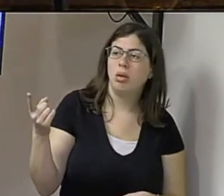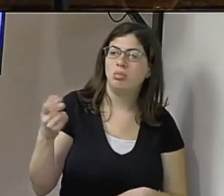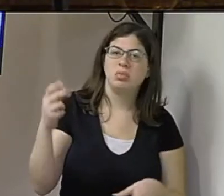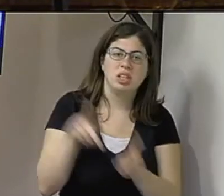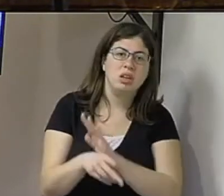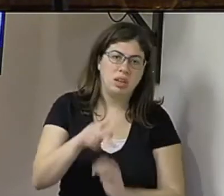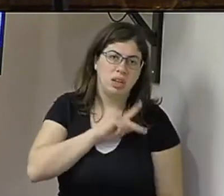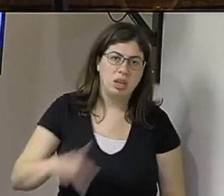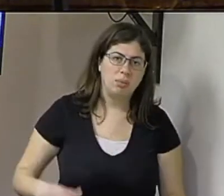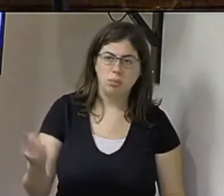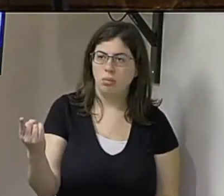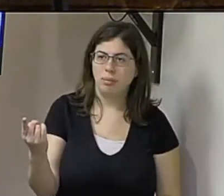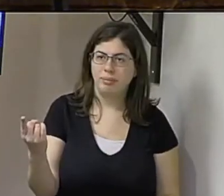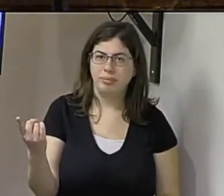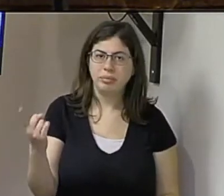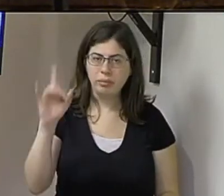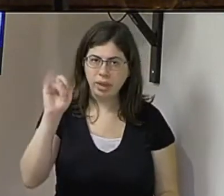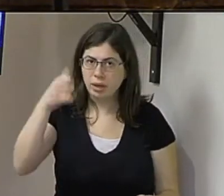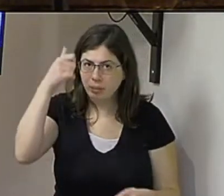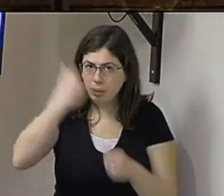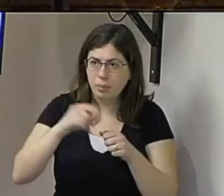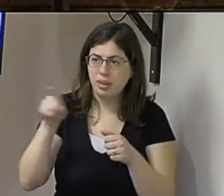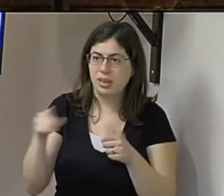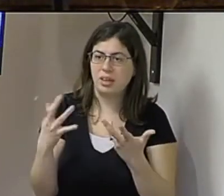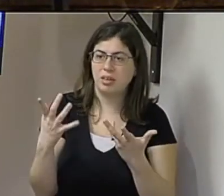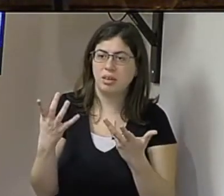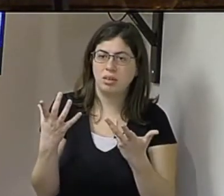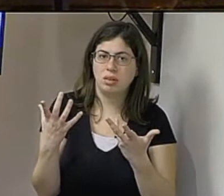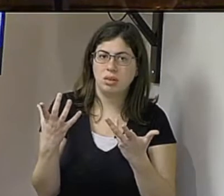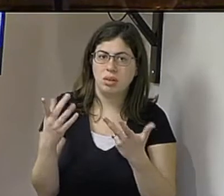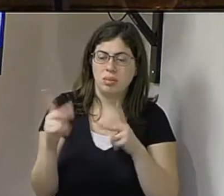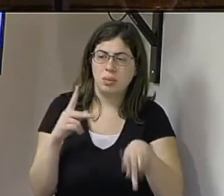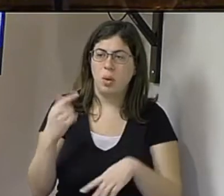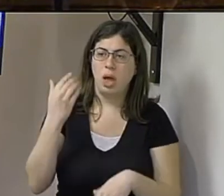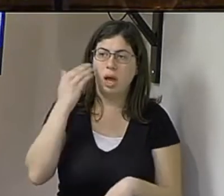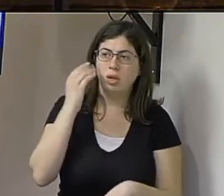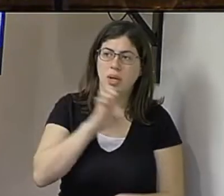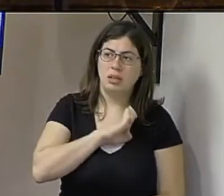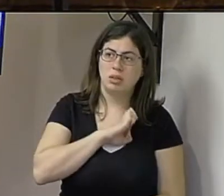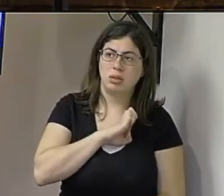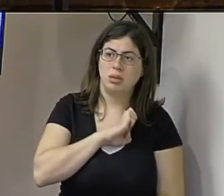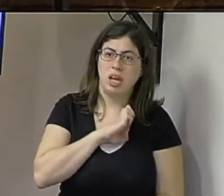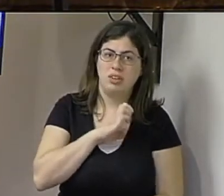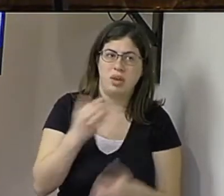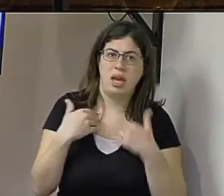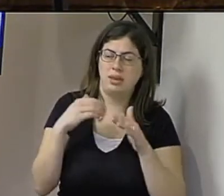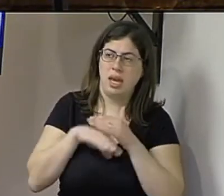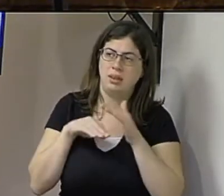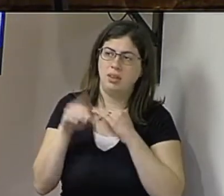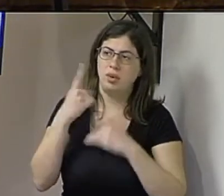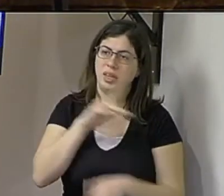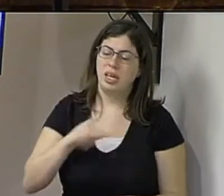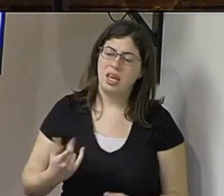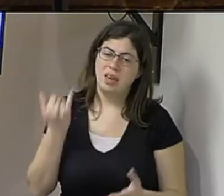king. You got to remember, these are flawed people. Think about how tempting that is. Well, I know Esther. Esther has access to the king. If